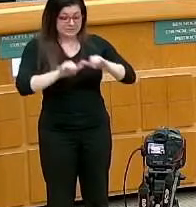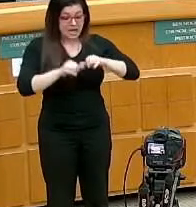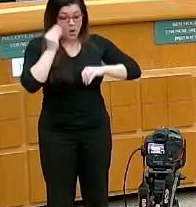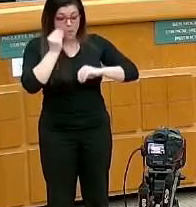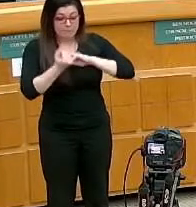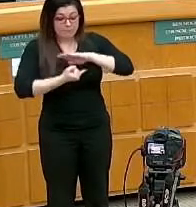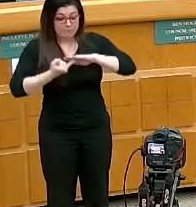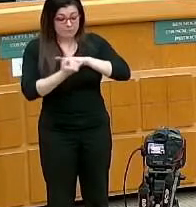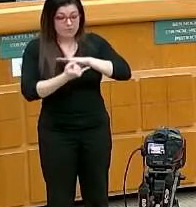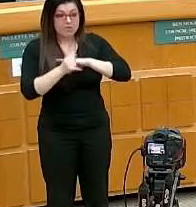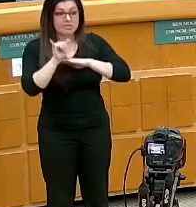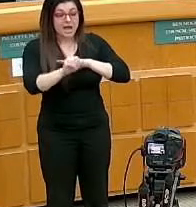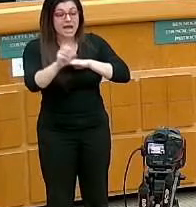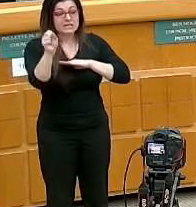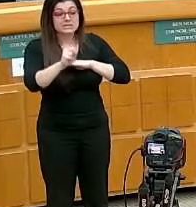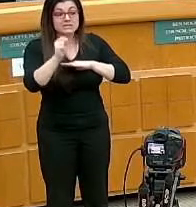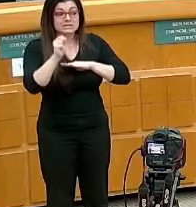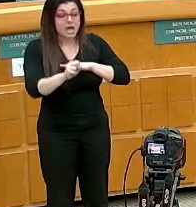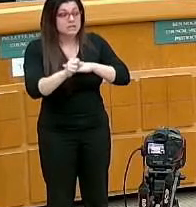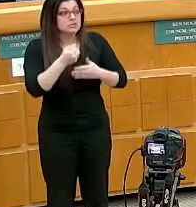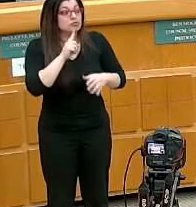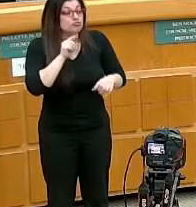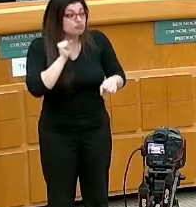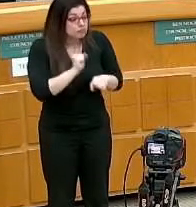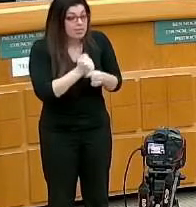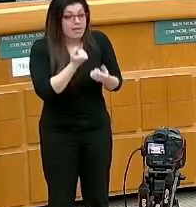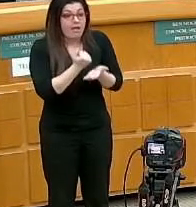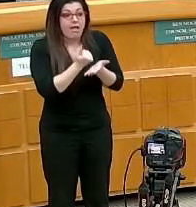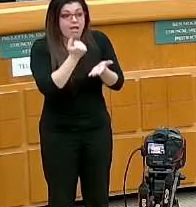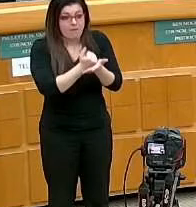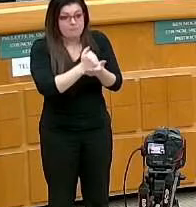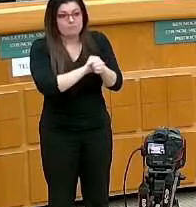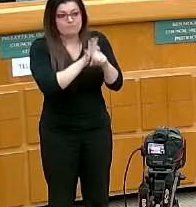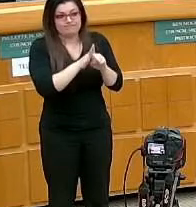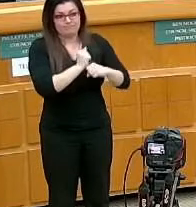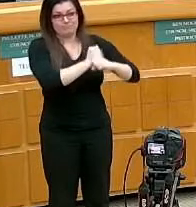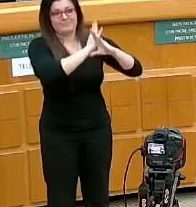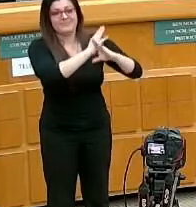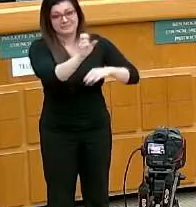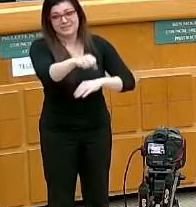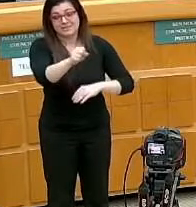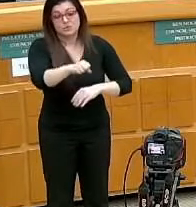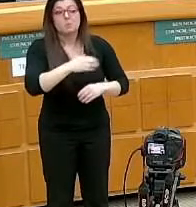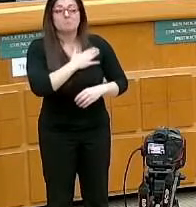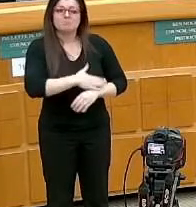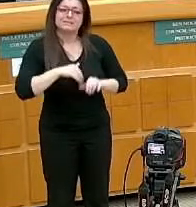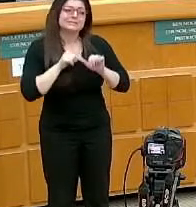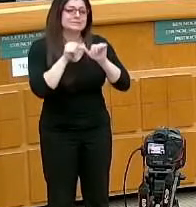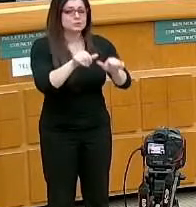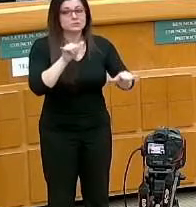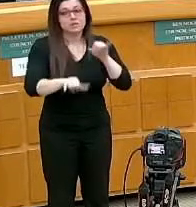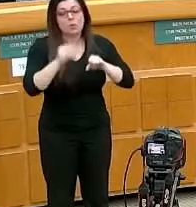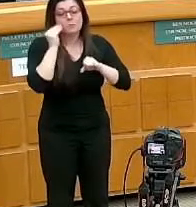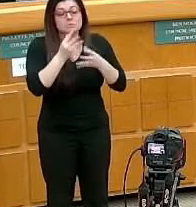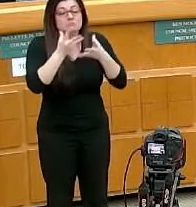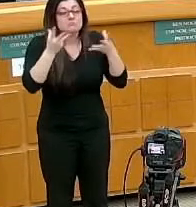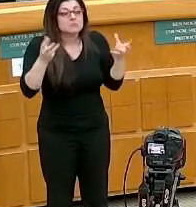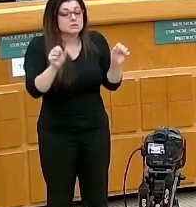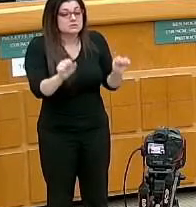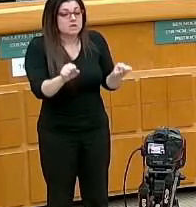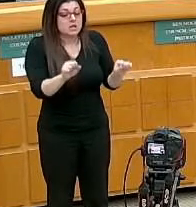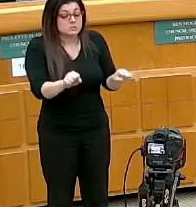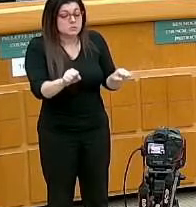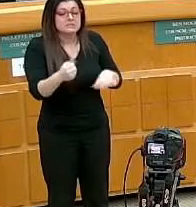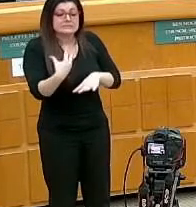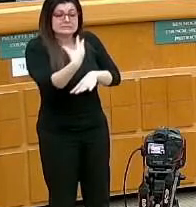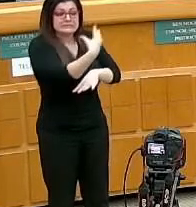COVID-19 cases. We encourage you to continue to do your due diligence. Continue to stay home as much as possible, only